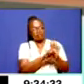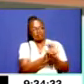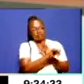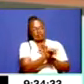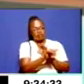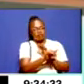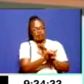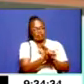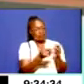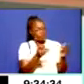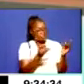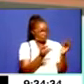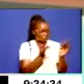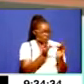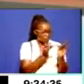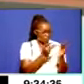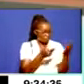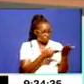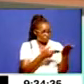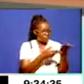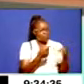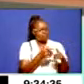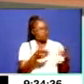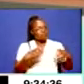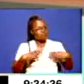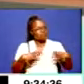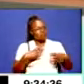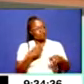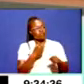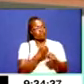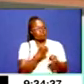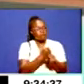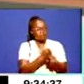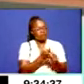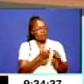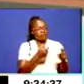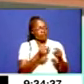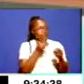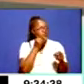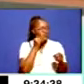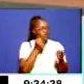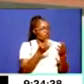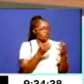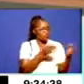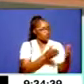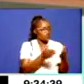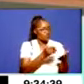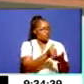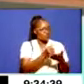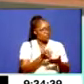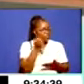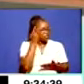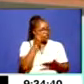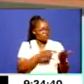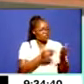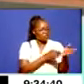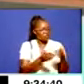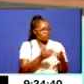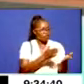at digital technology, people are working from home, therefore there are so many opportunities. Maybe you can help us understand what opportunities